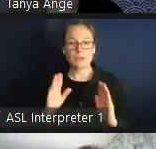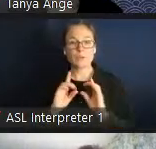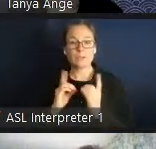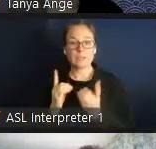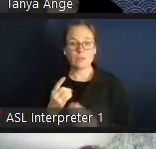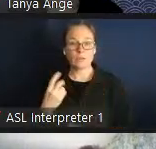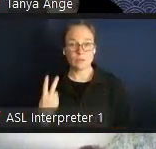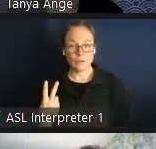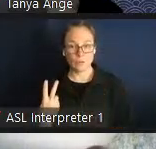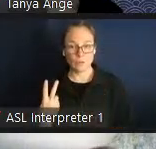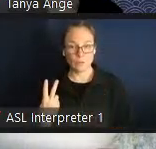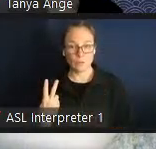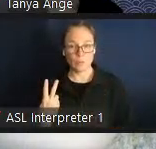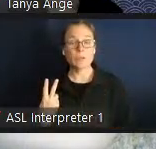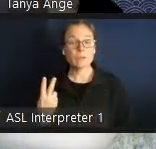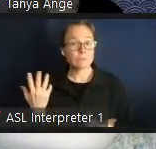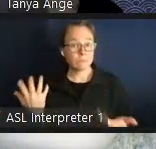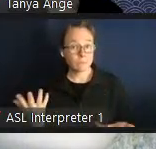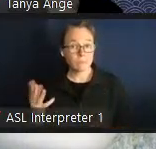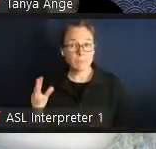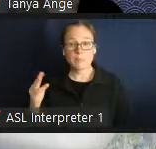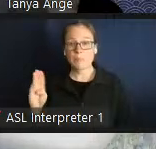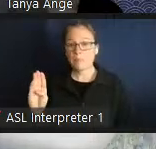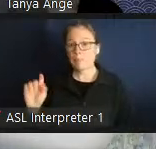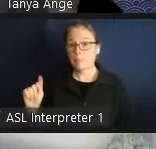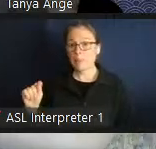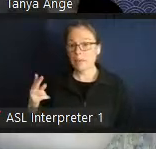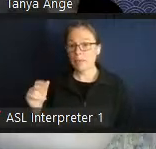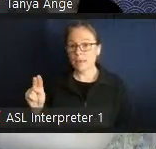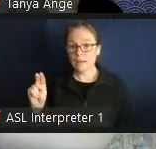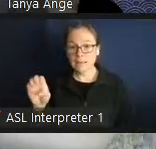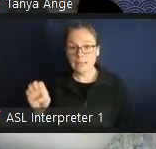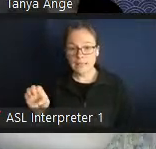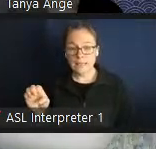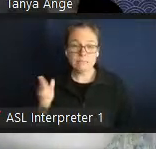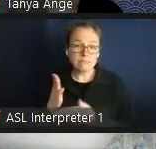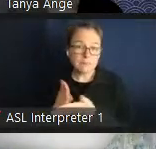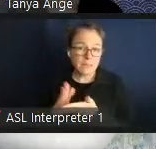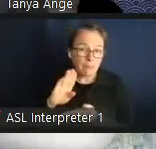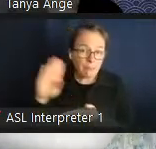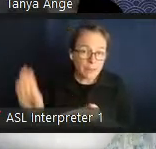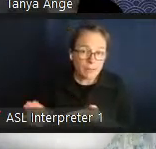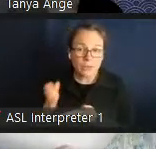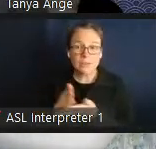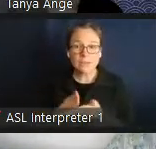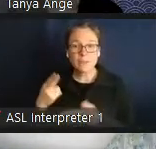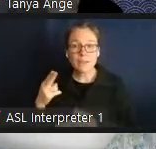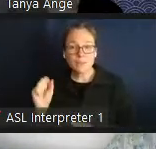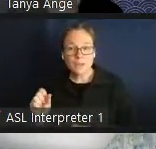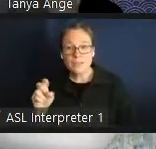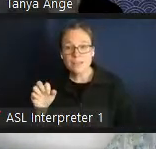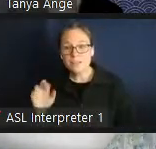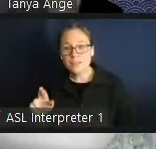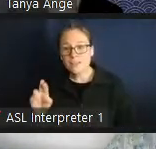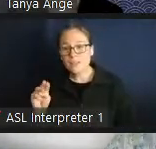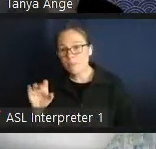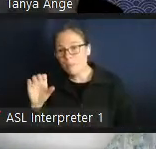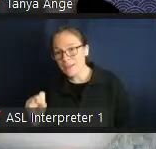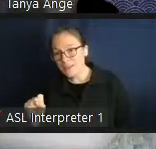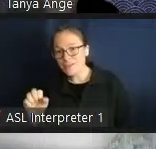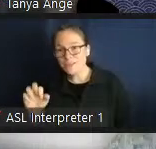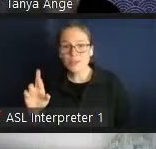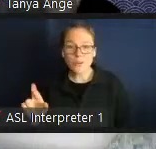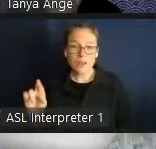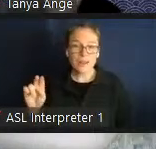2, which includes Bethany, parts of Beaverton, parts of Hillsborough, Cedar Mills, Cedar Hill, Raleigh Hills, parts of